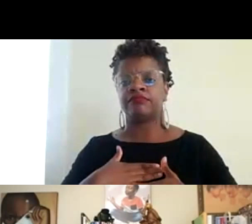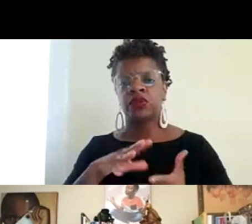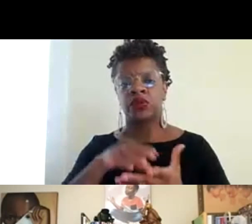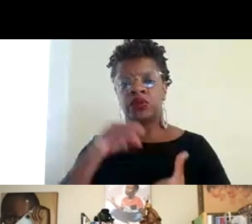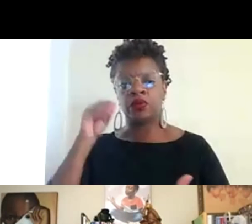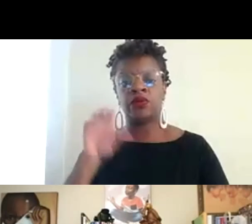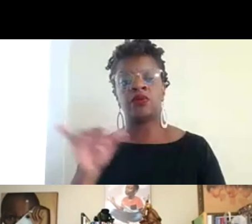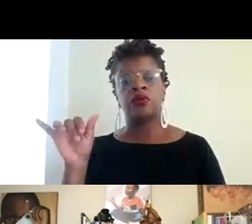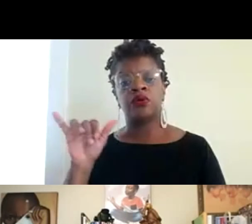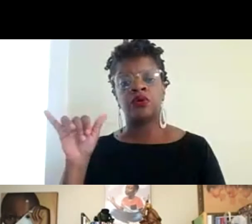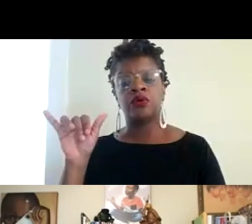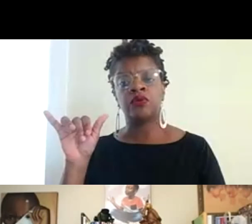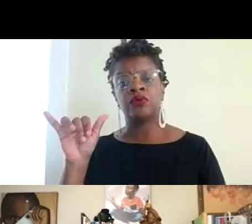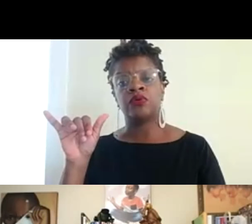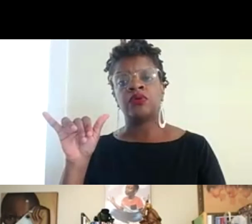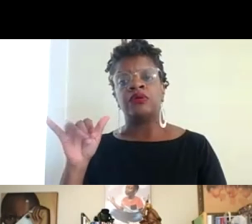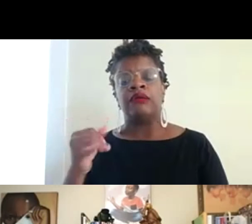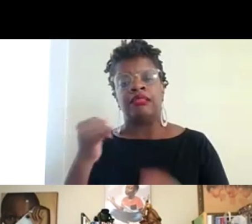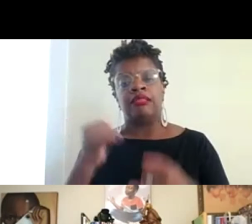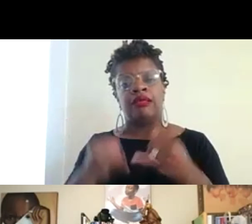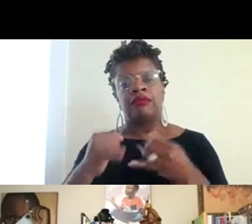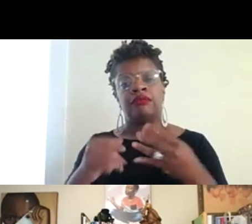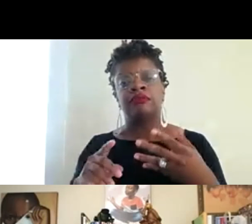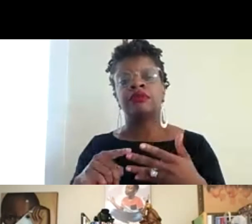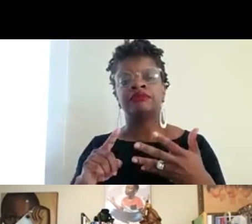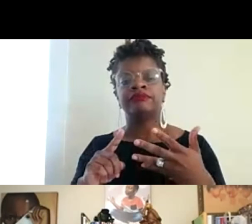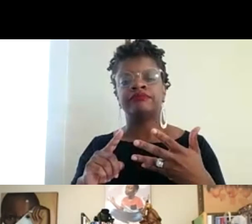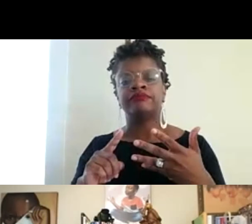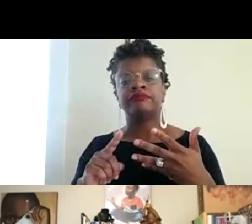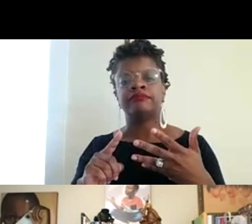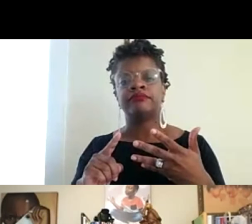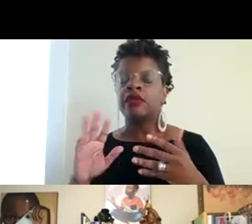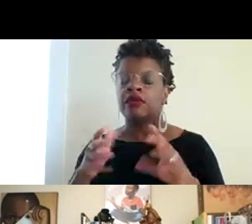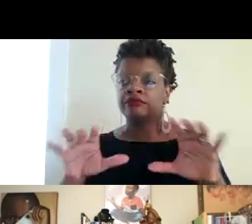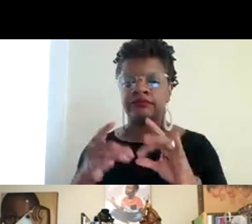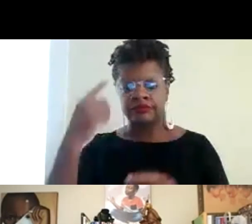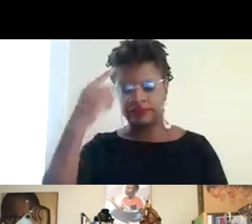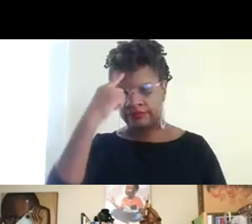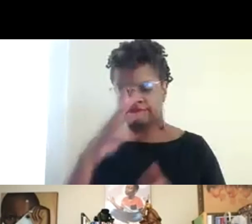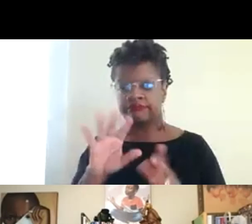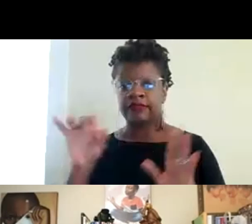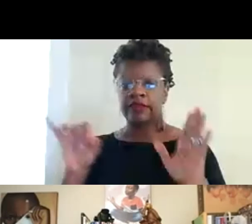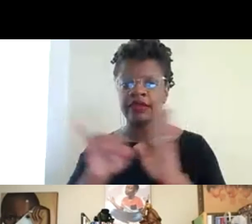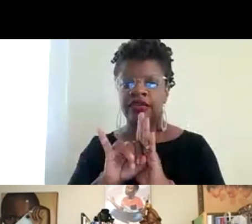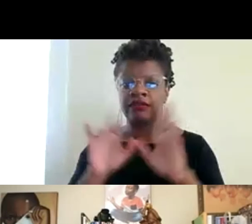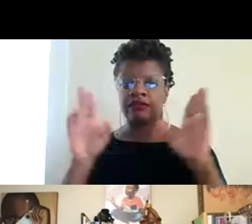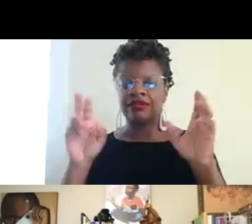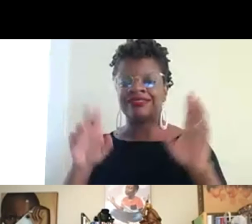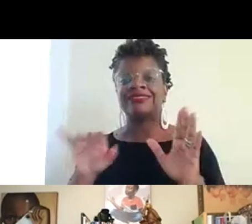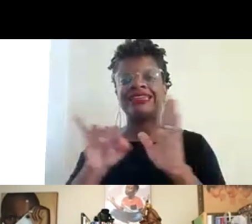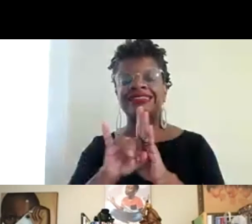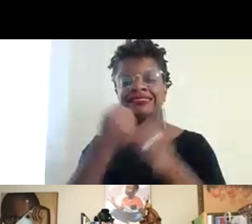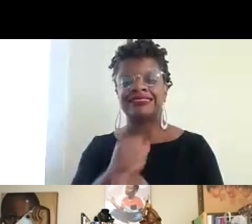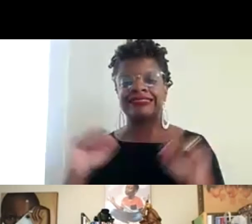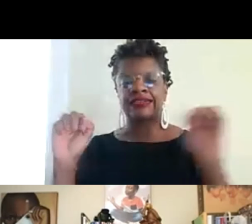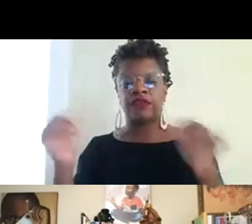you with a way to sort of think about moving forward by creating an identity-safe,